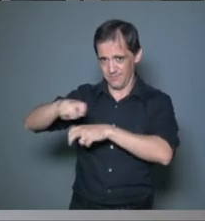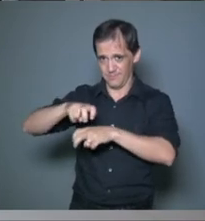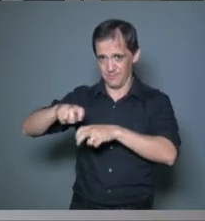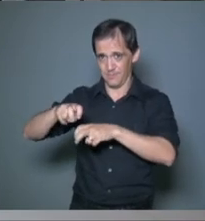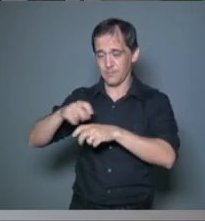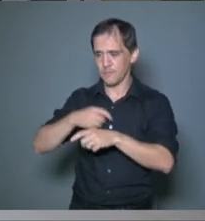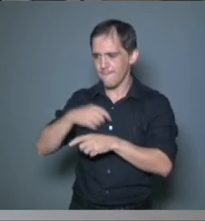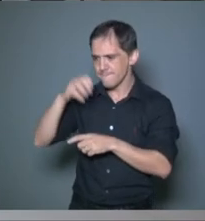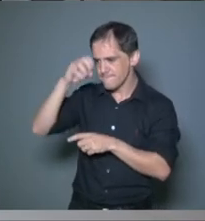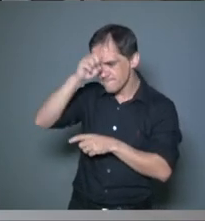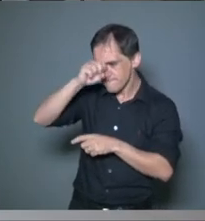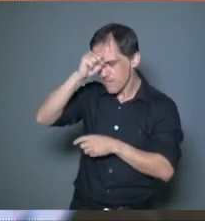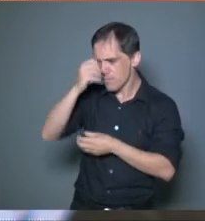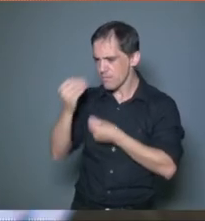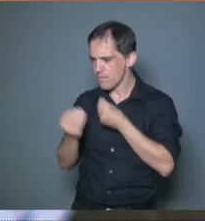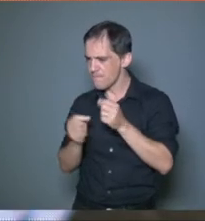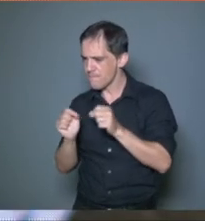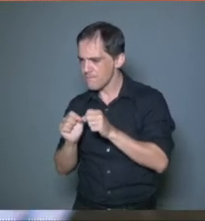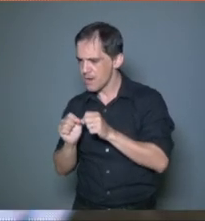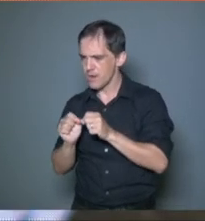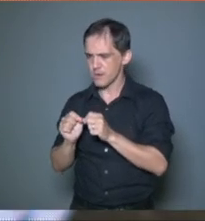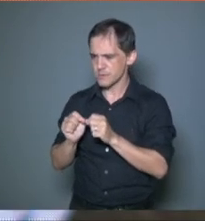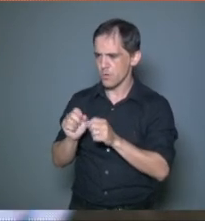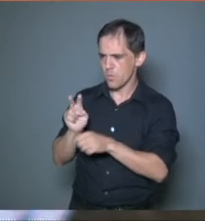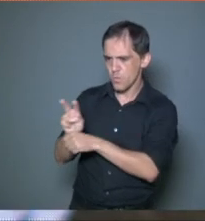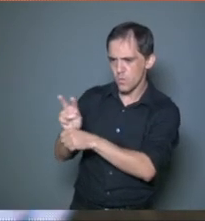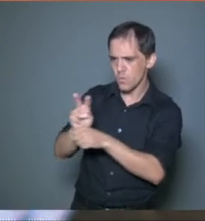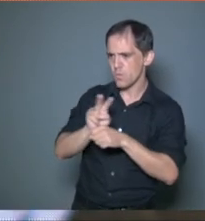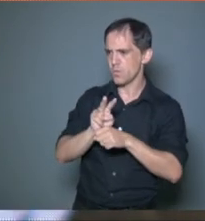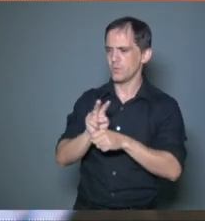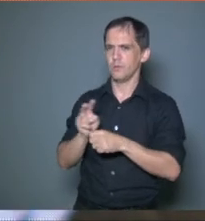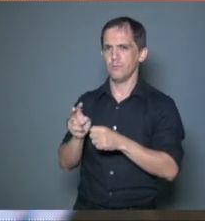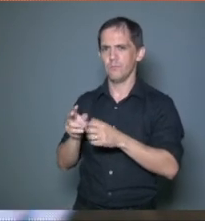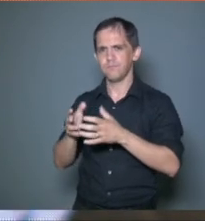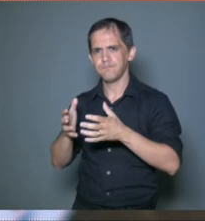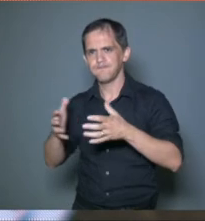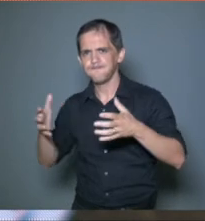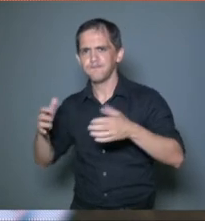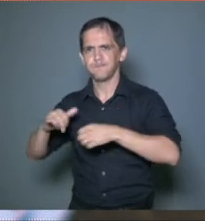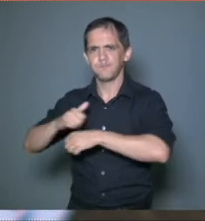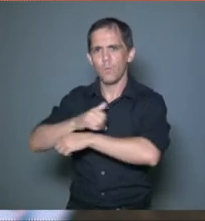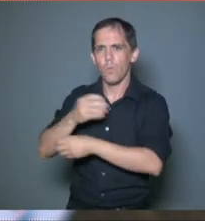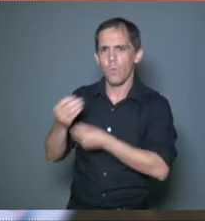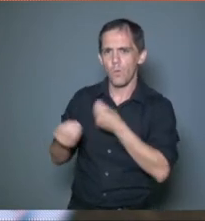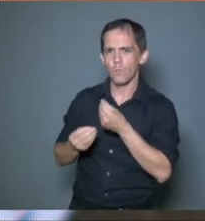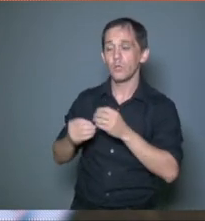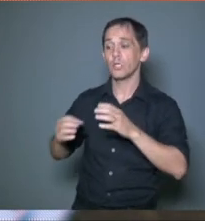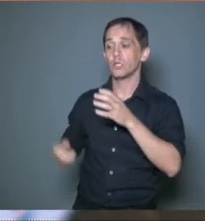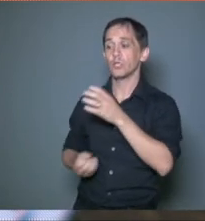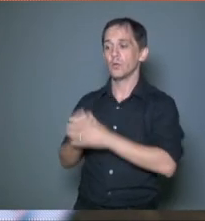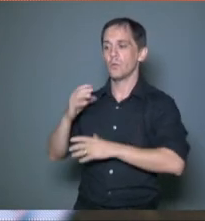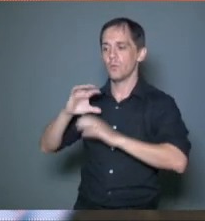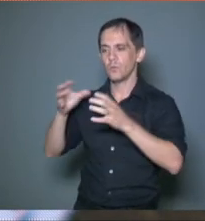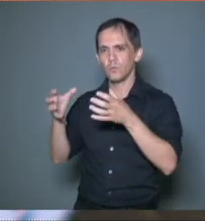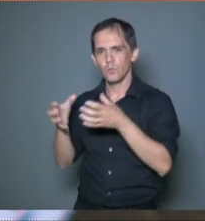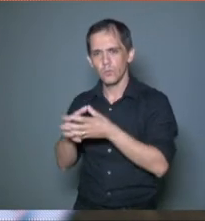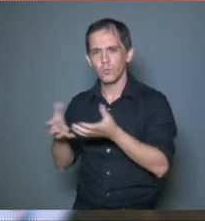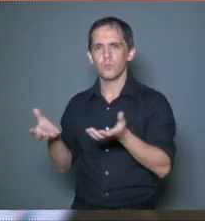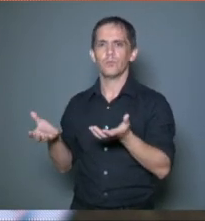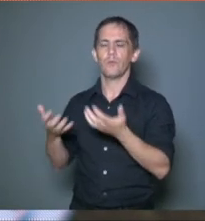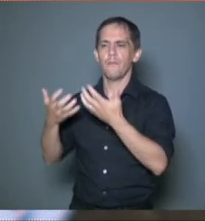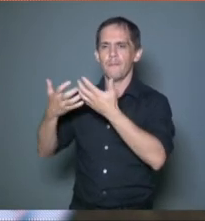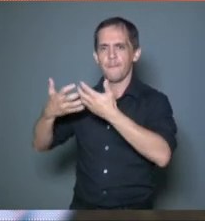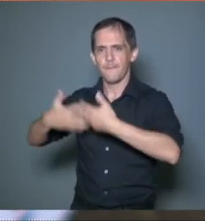we are learning to work with cattle. We created a team, veterinarians,